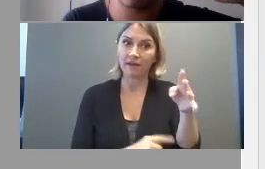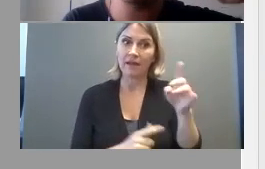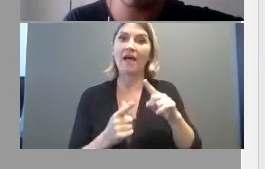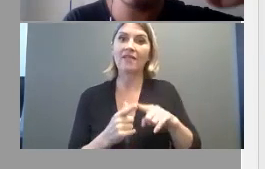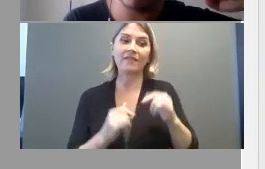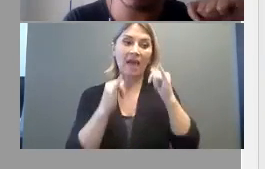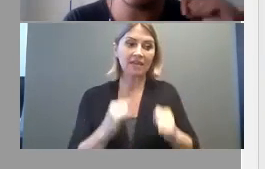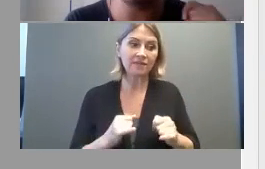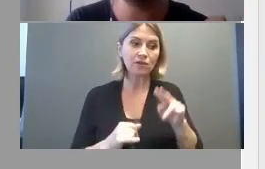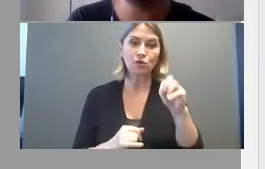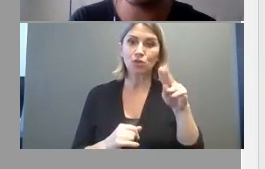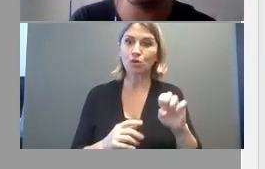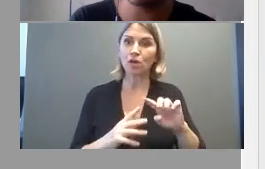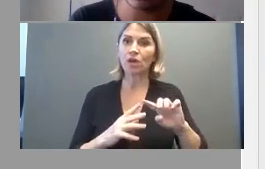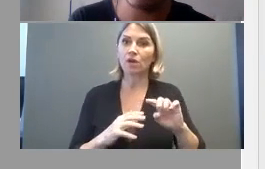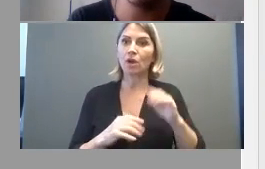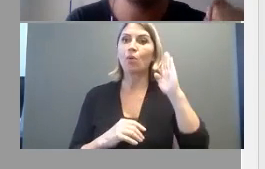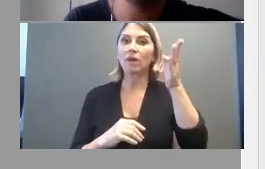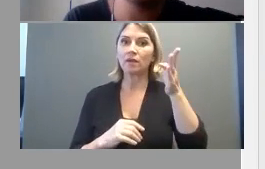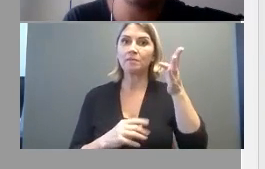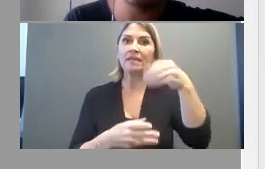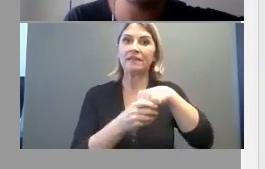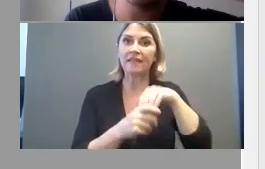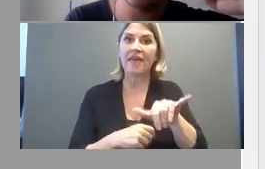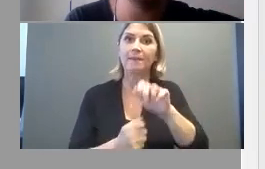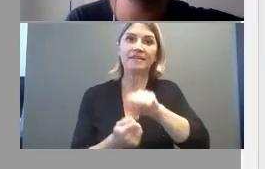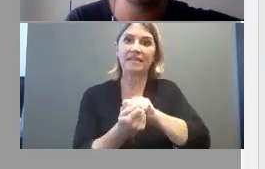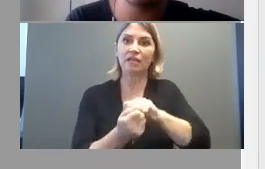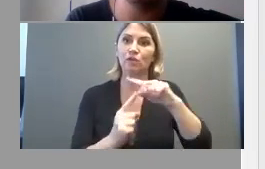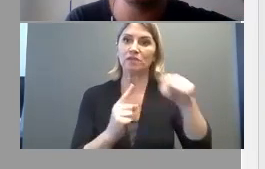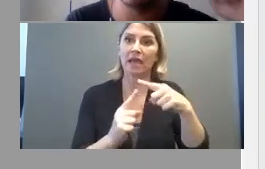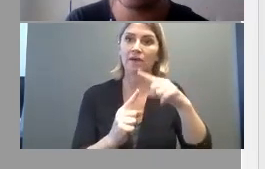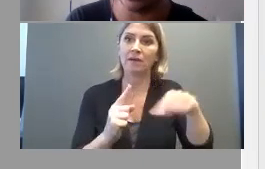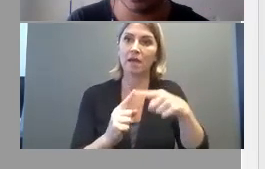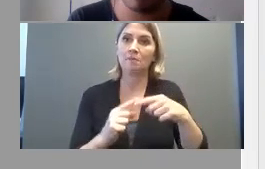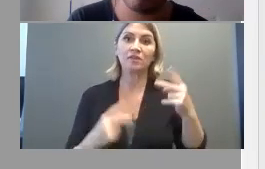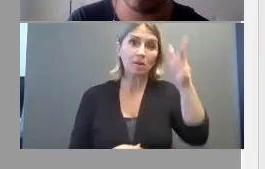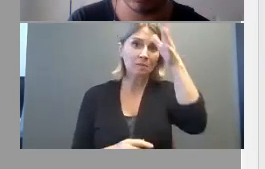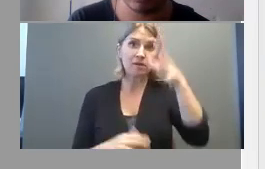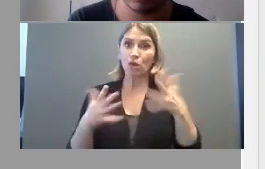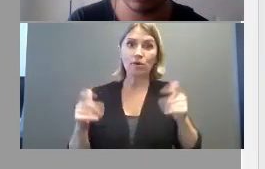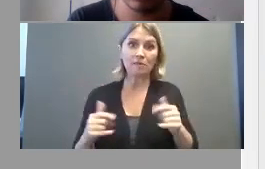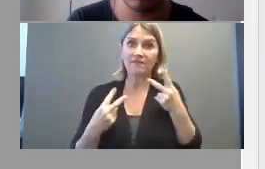we start from, we will end up in that particular cycle where the parent has already been visited before the child.